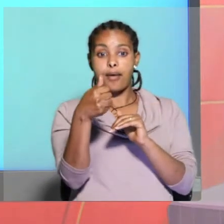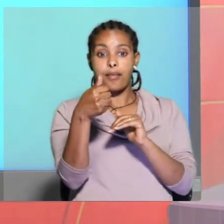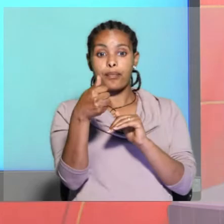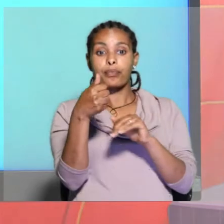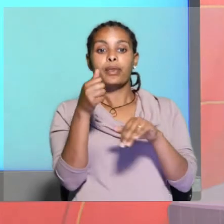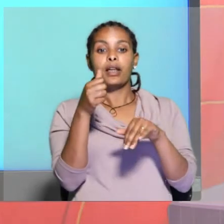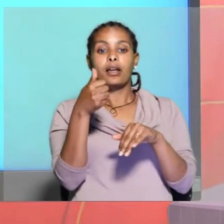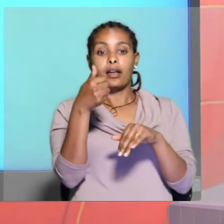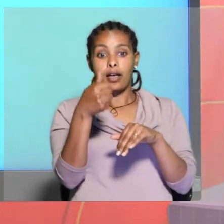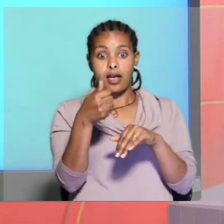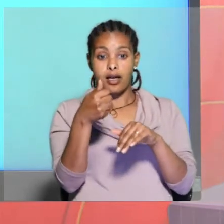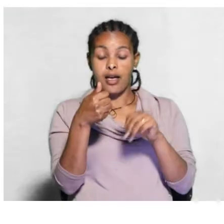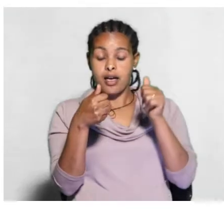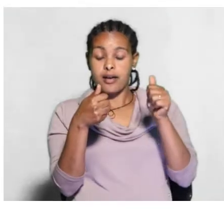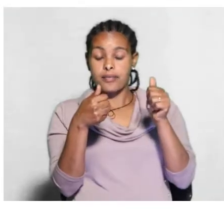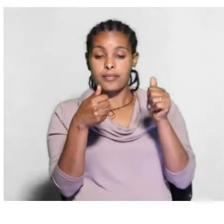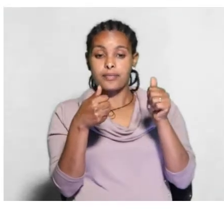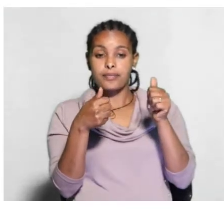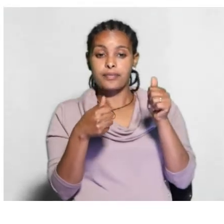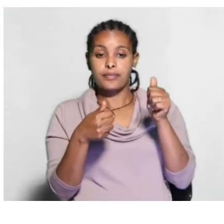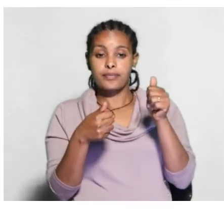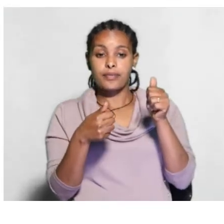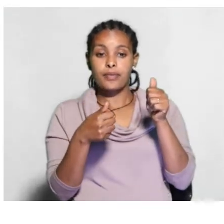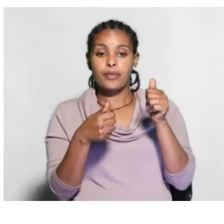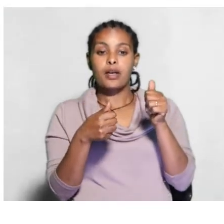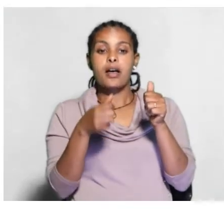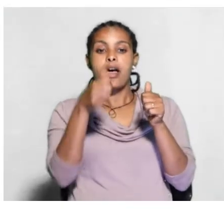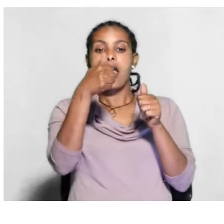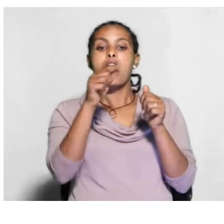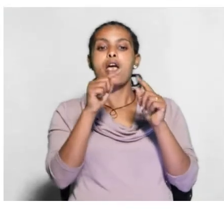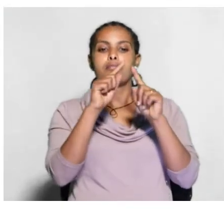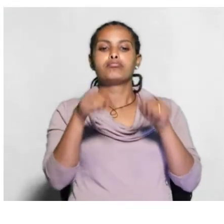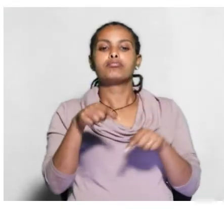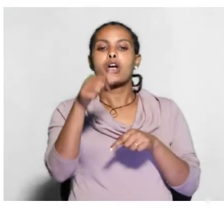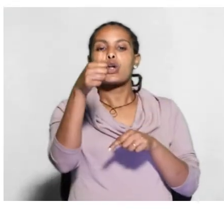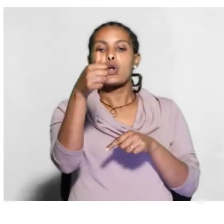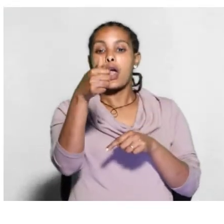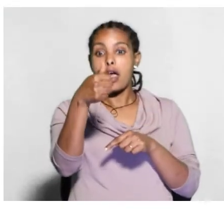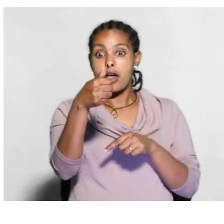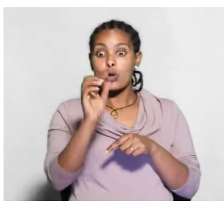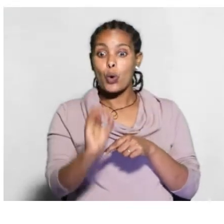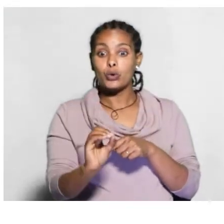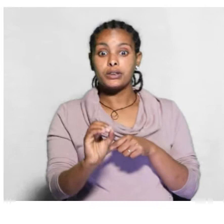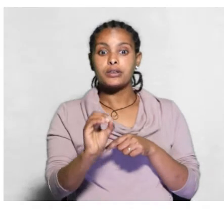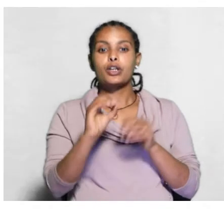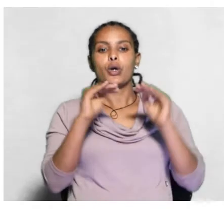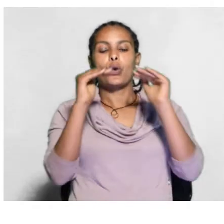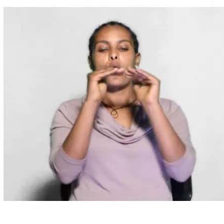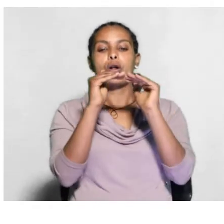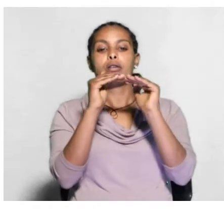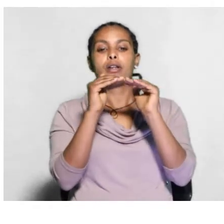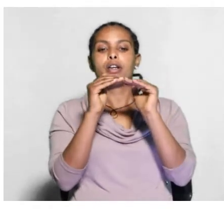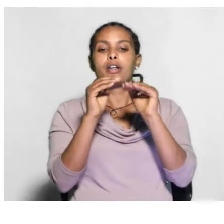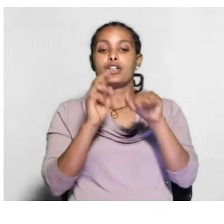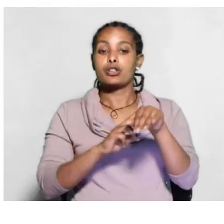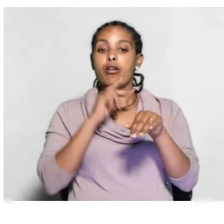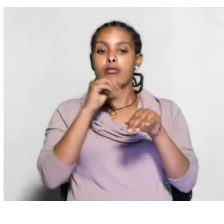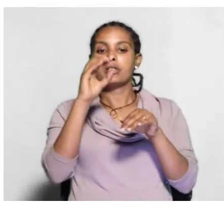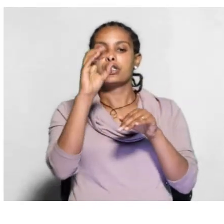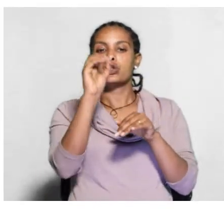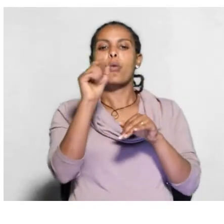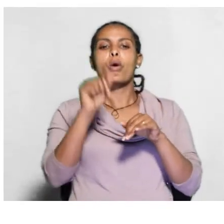the initial concentration A naught equal initial concentration